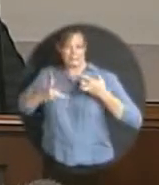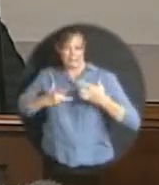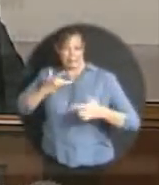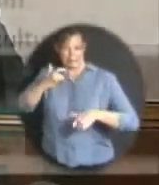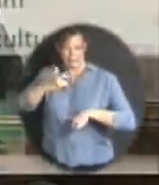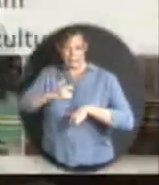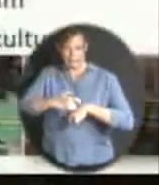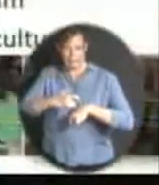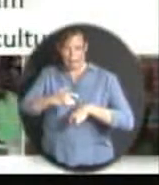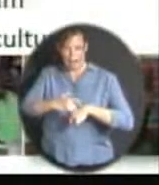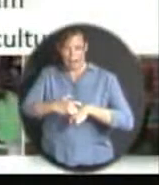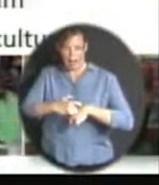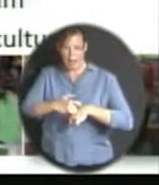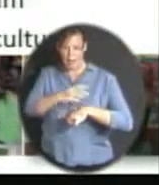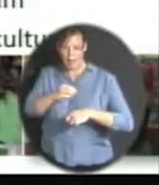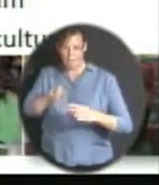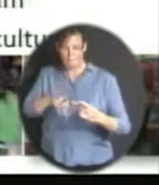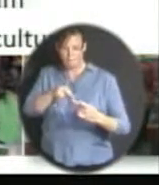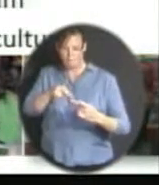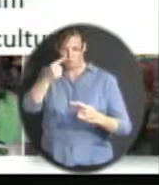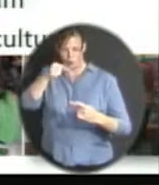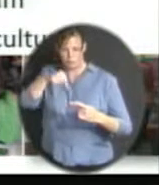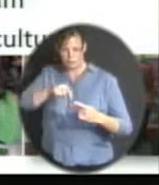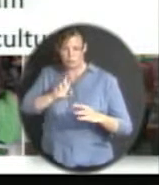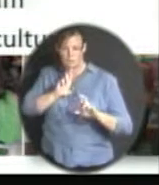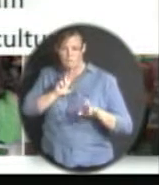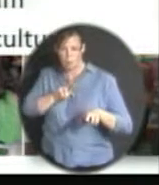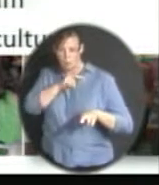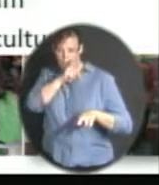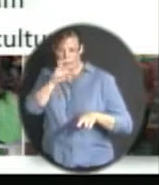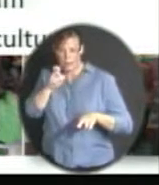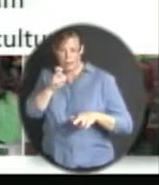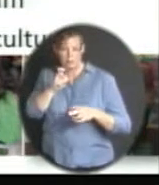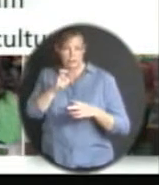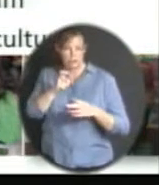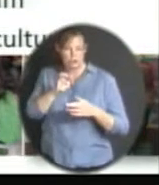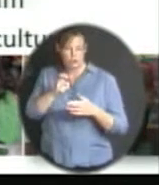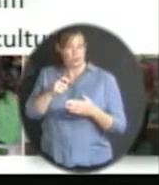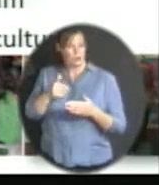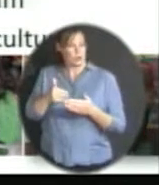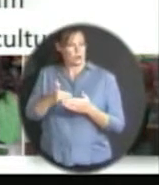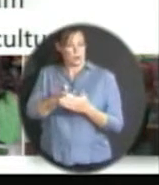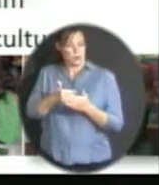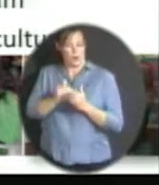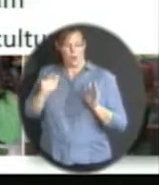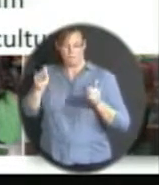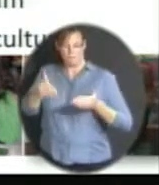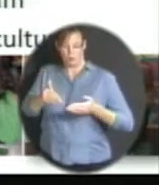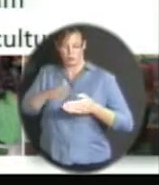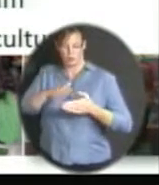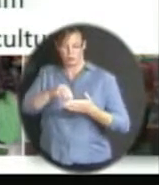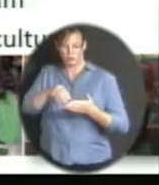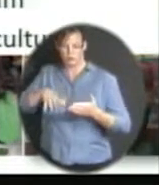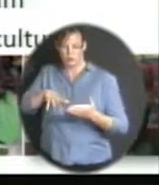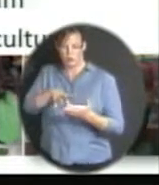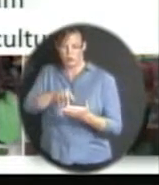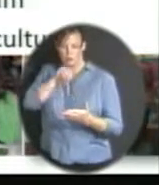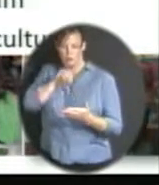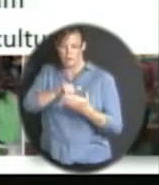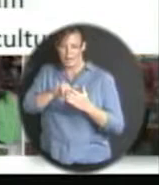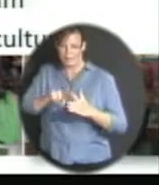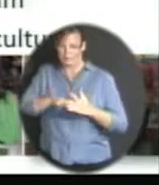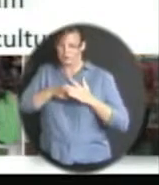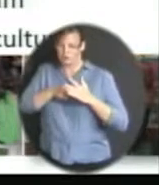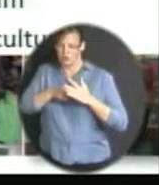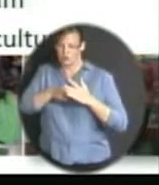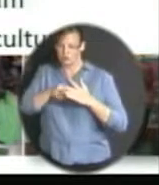time and perfect for this report because there is such a renewed focus on student learning that starts the school